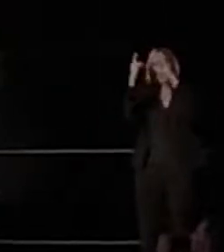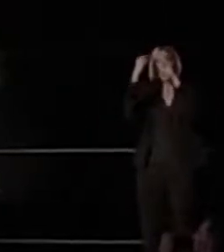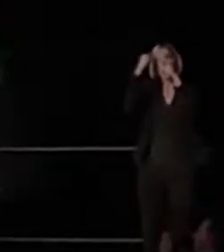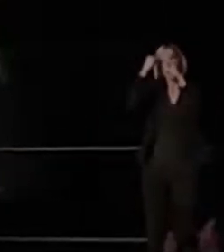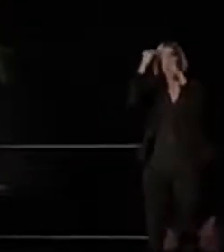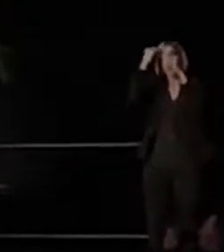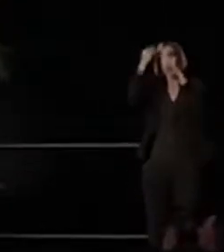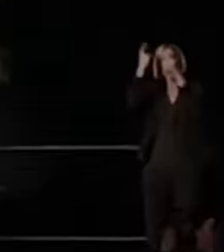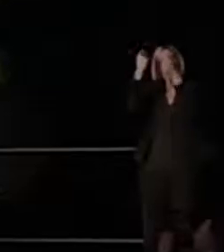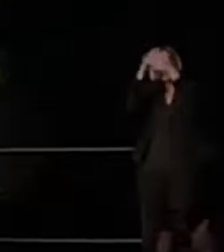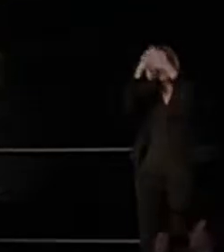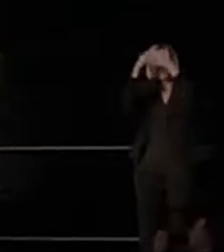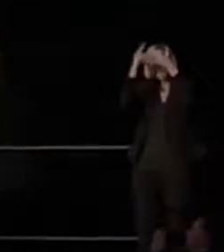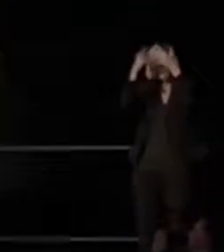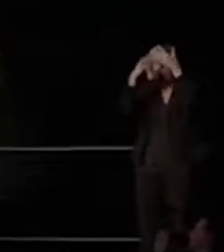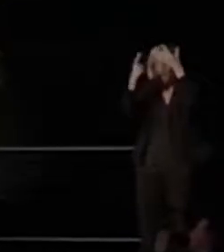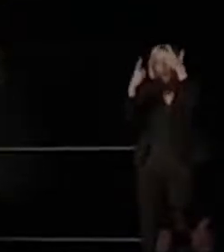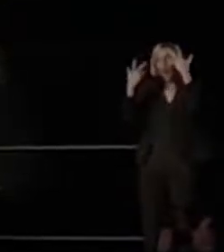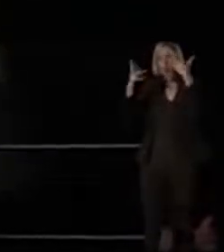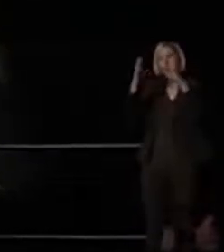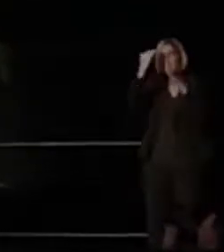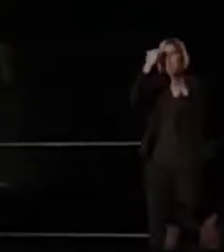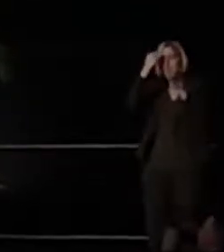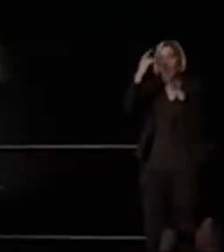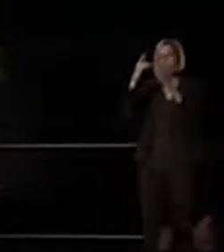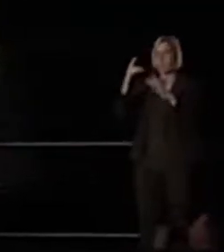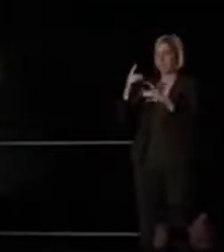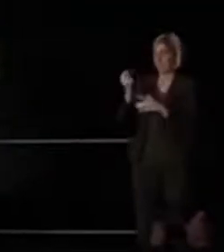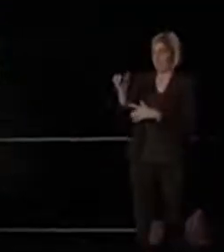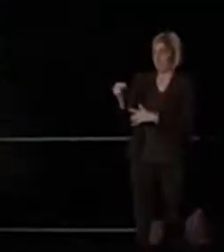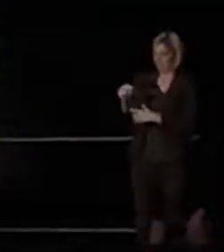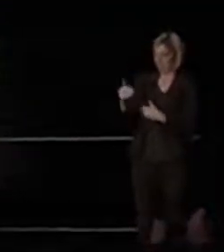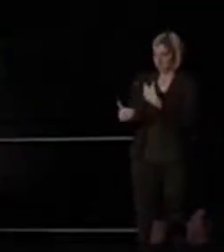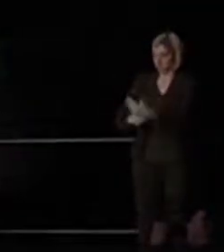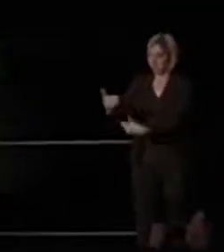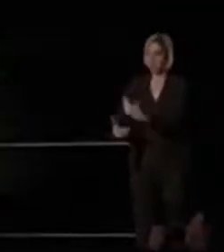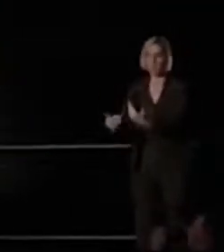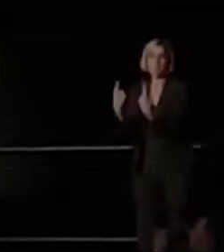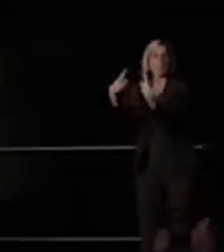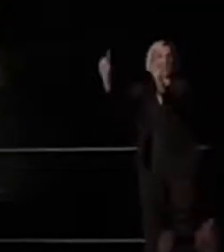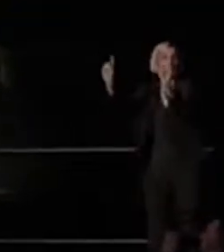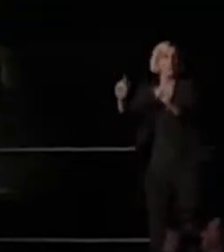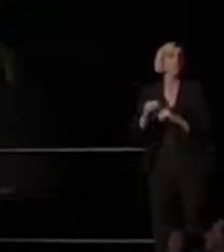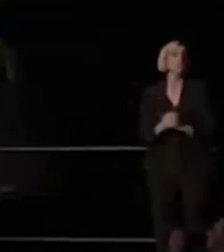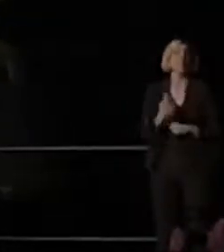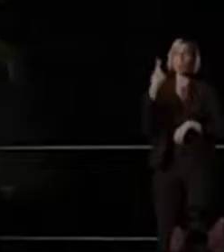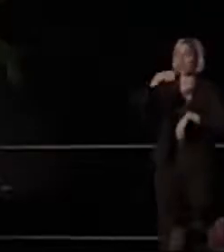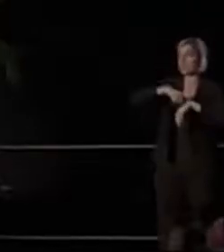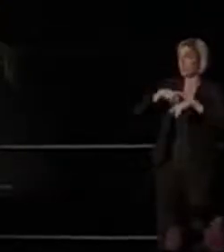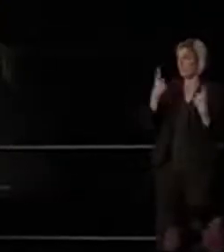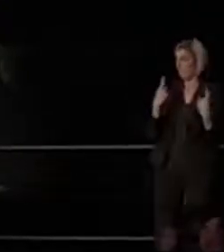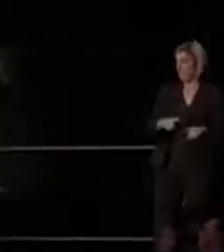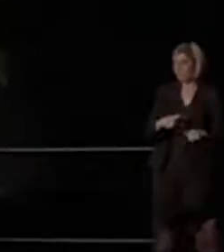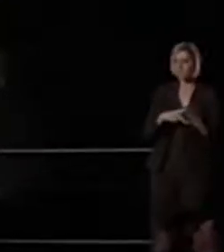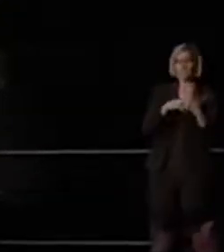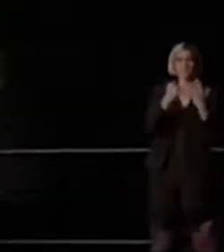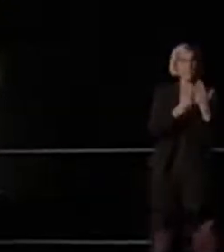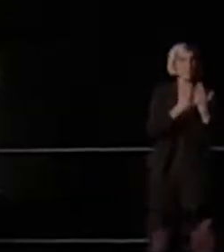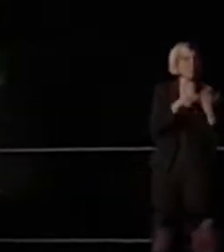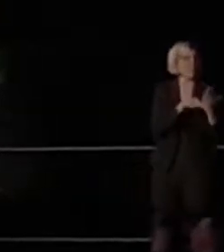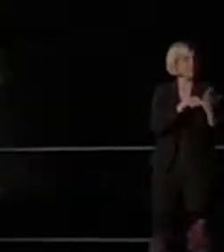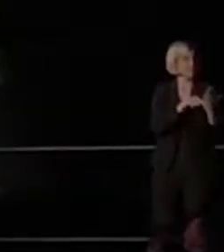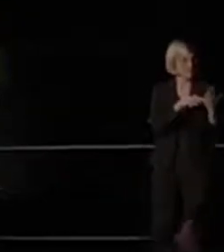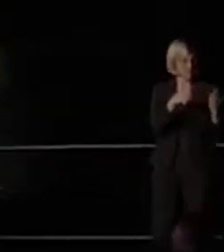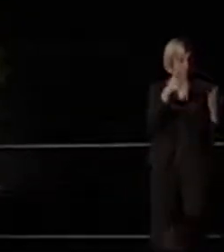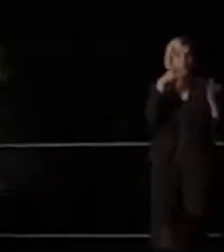jump into it that I have a pretty good idea that I'll be able to complete it and make it work. I did take on one project, just an amazing,